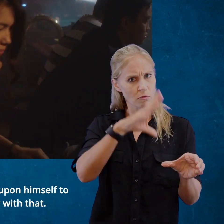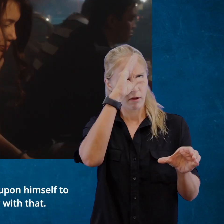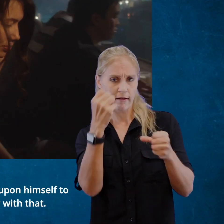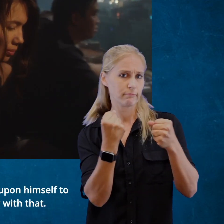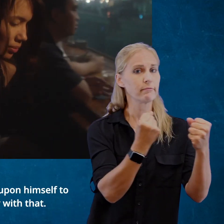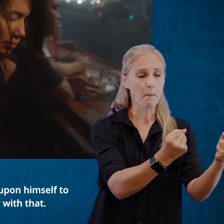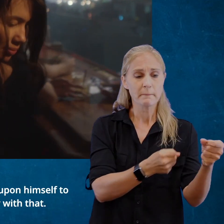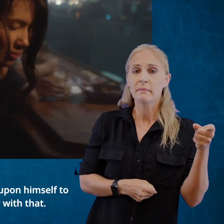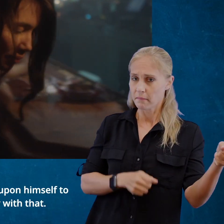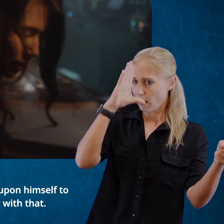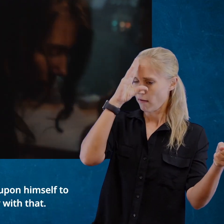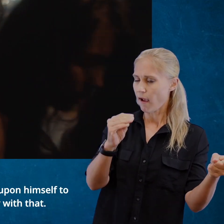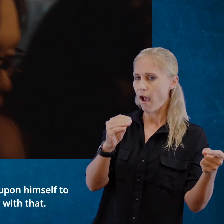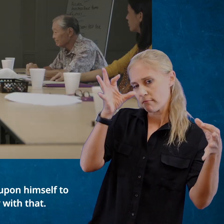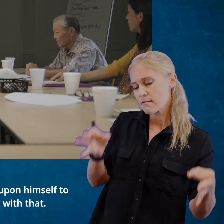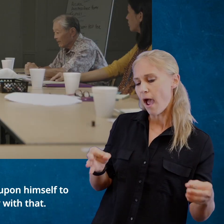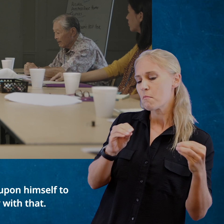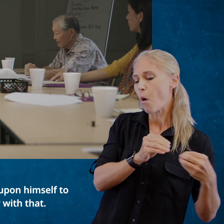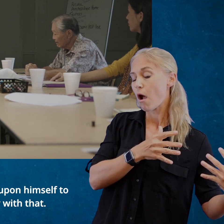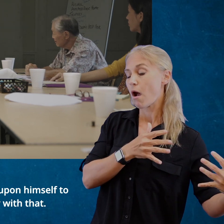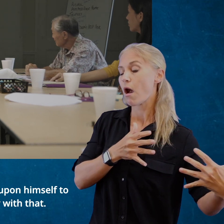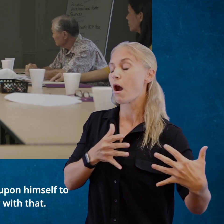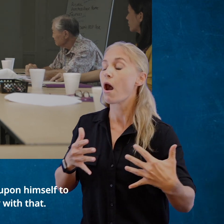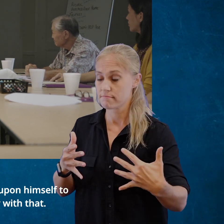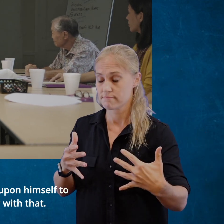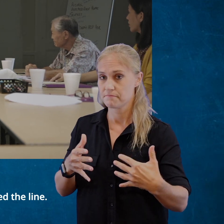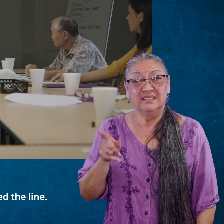And he took it upon himself to go further with that.